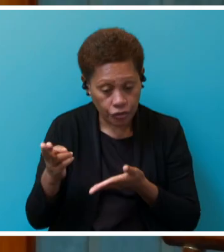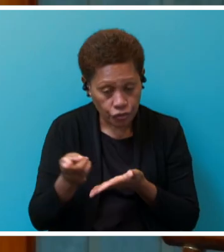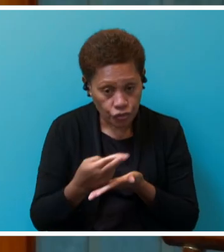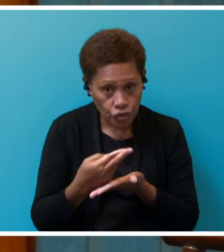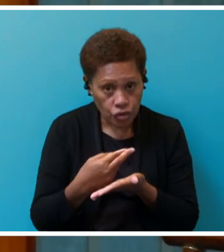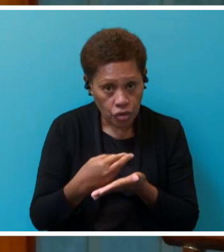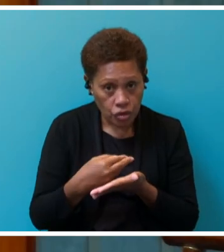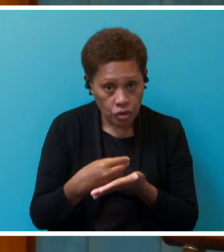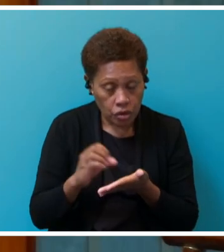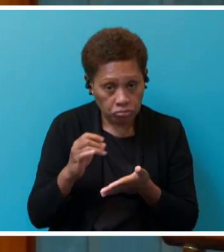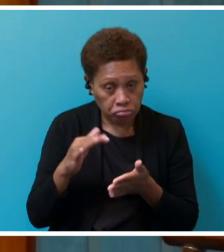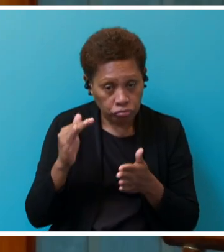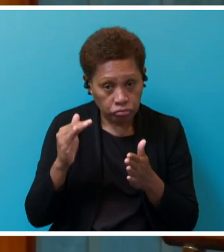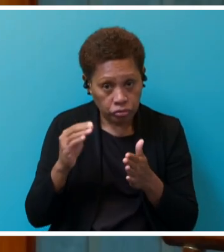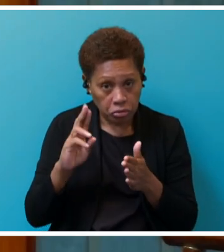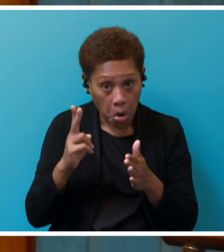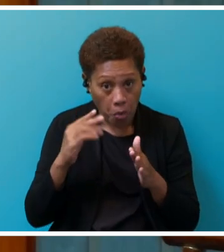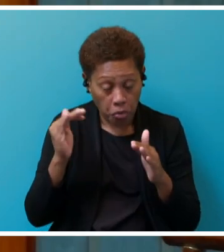projected to reach